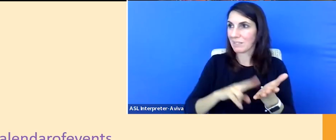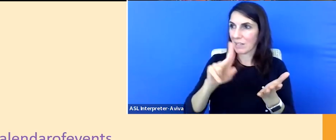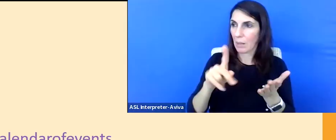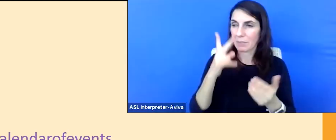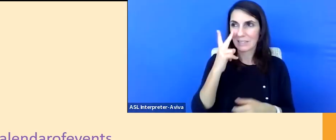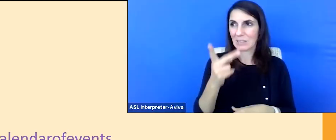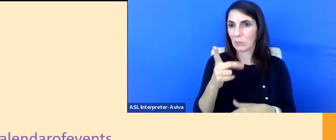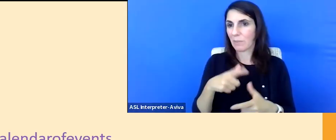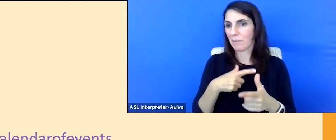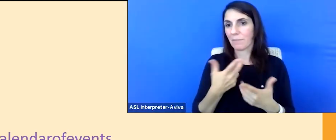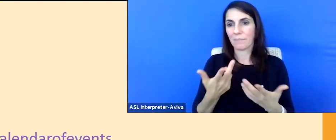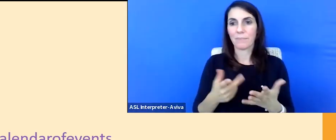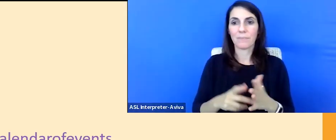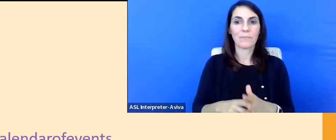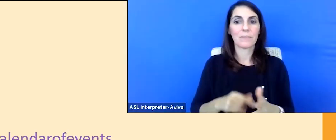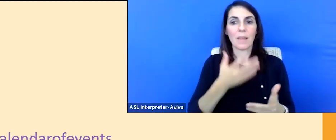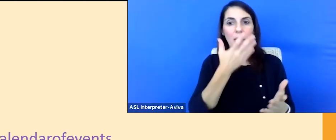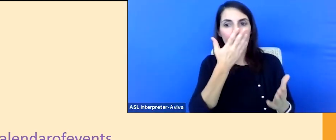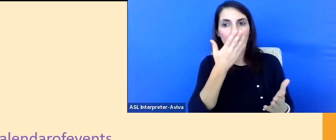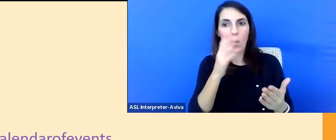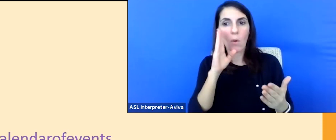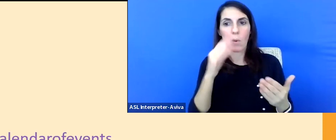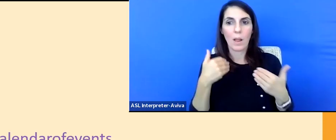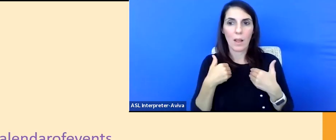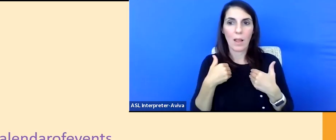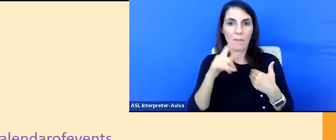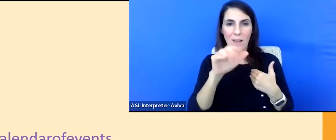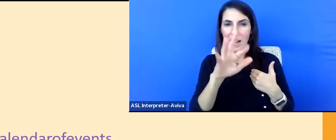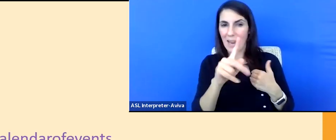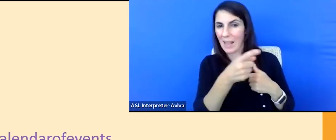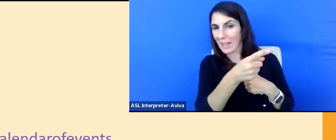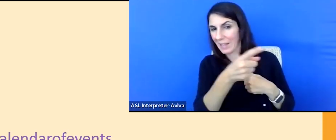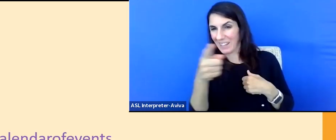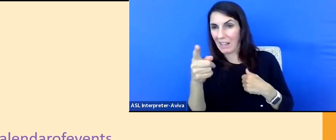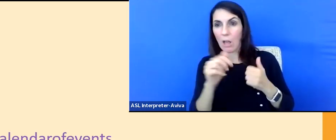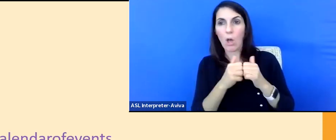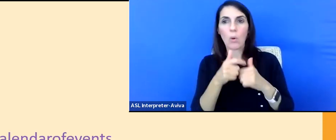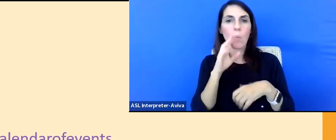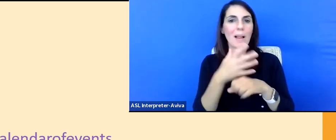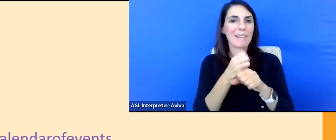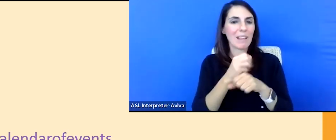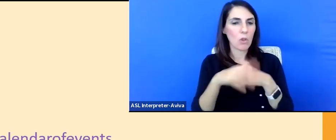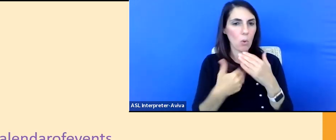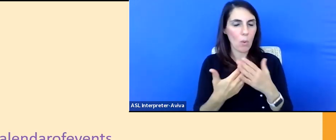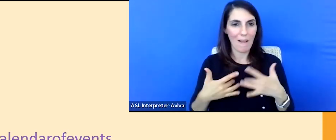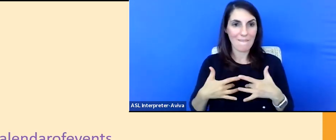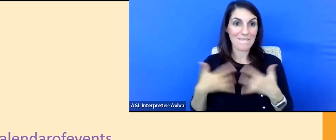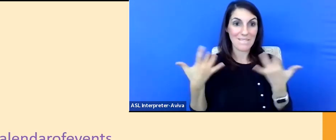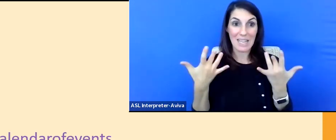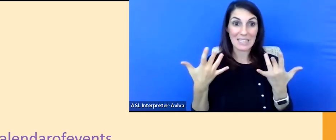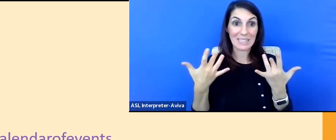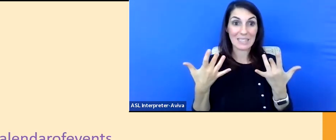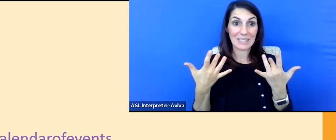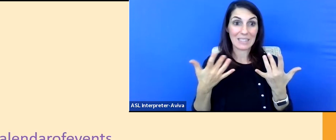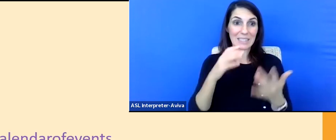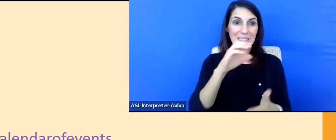Thank you so much. And I have on the screen the link for how you can get all of the events that the